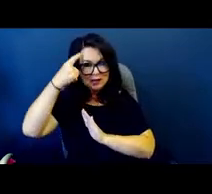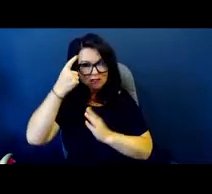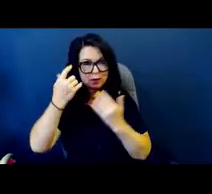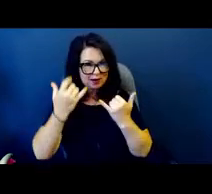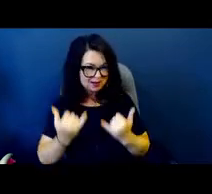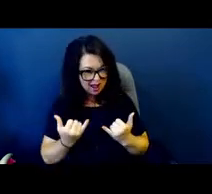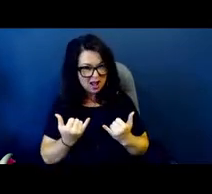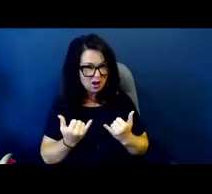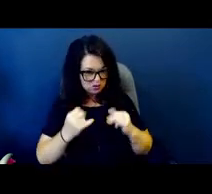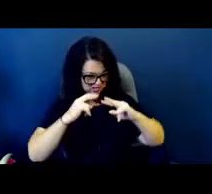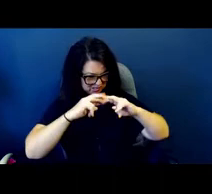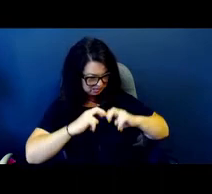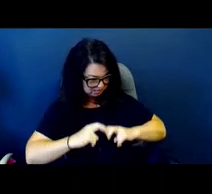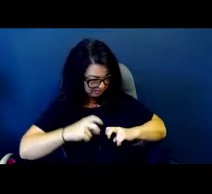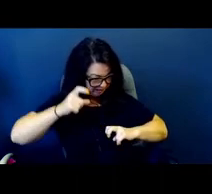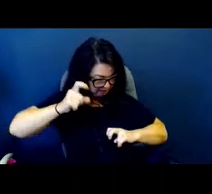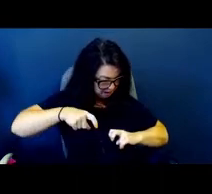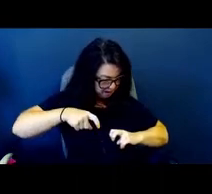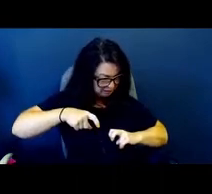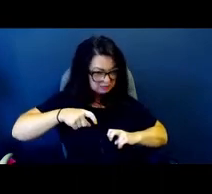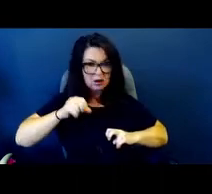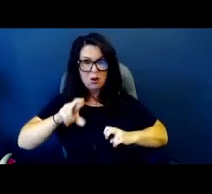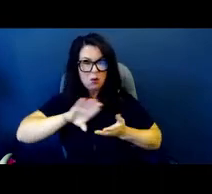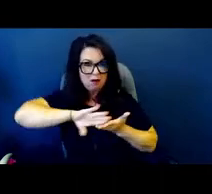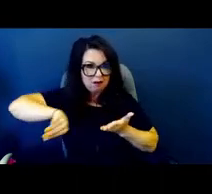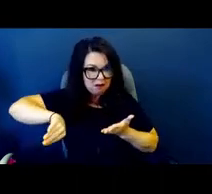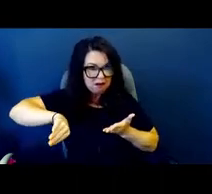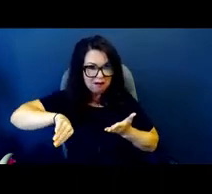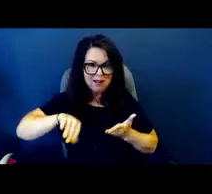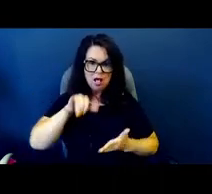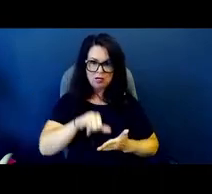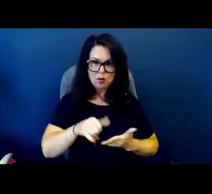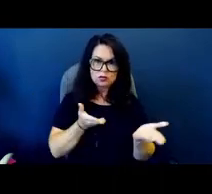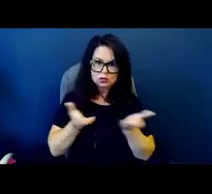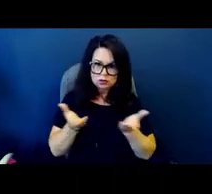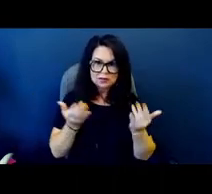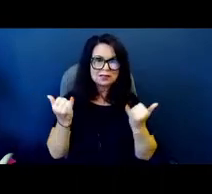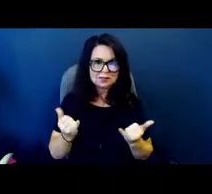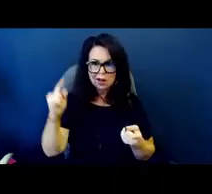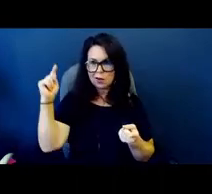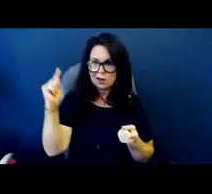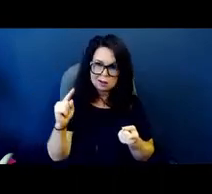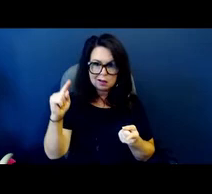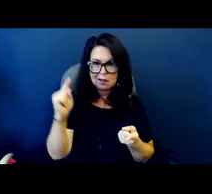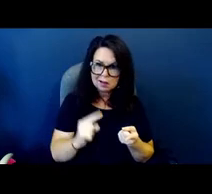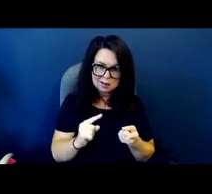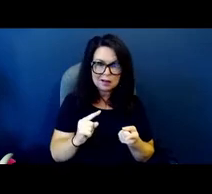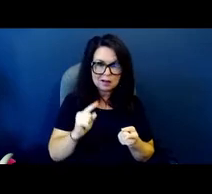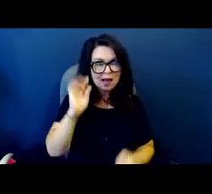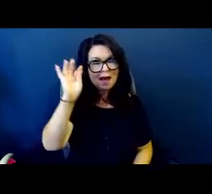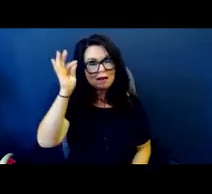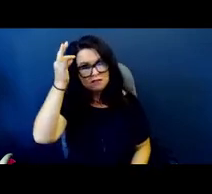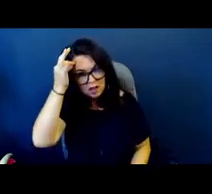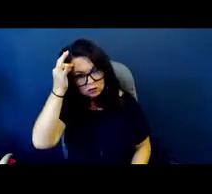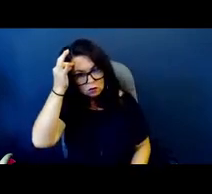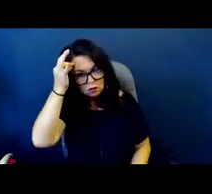federal government. All of those services are being cut, both at the federal level, but